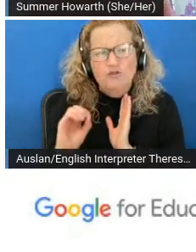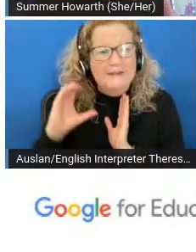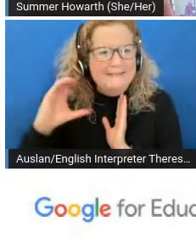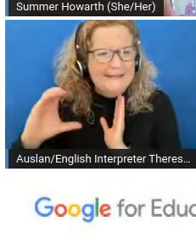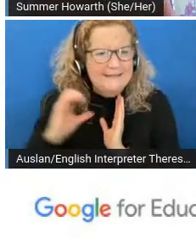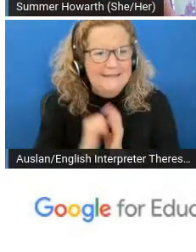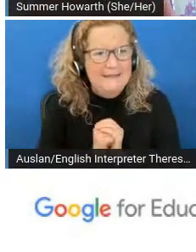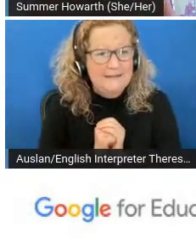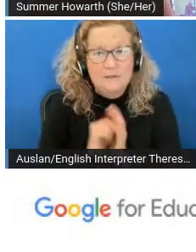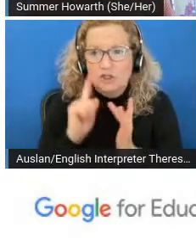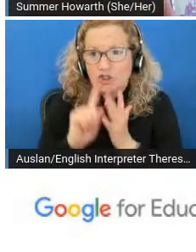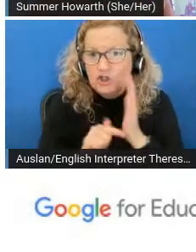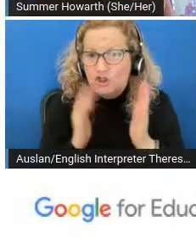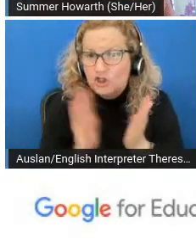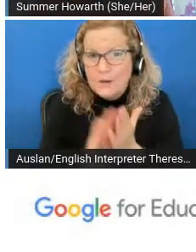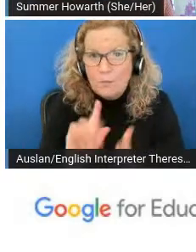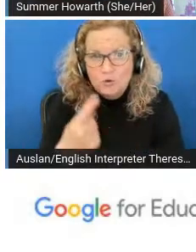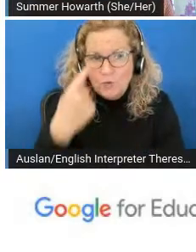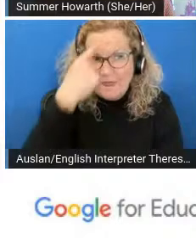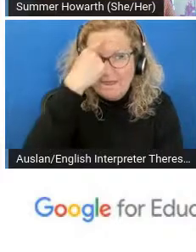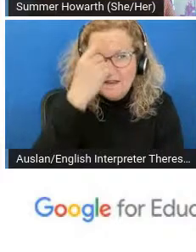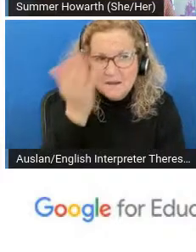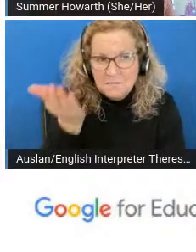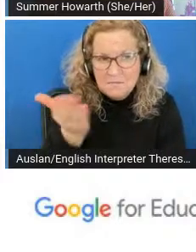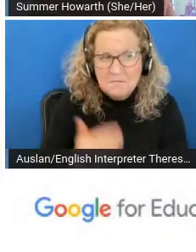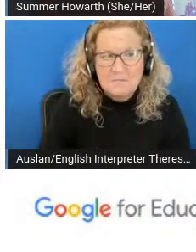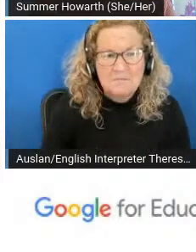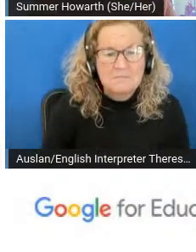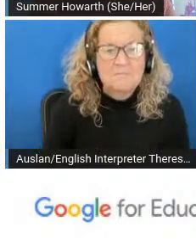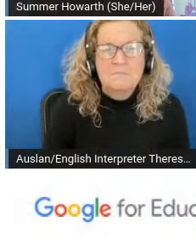Jim Sill, I want to know what you think.